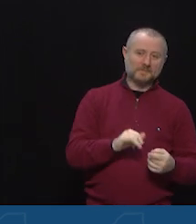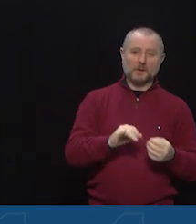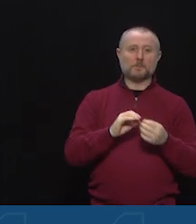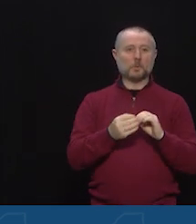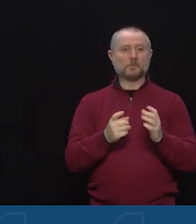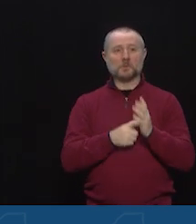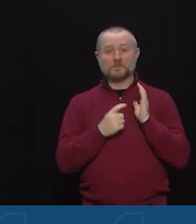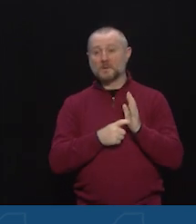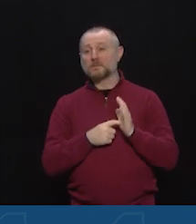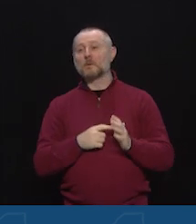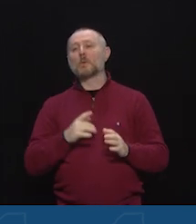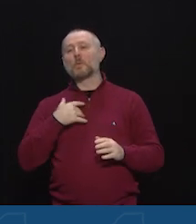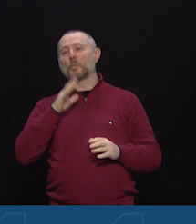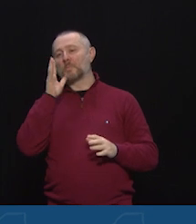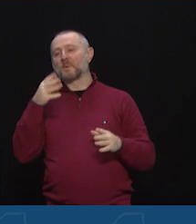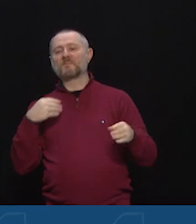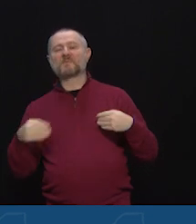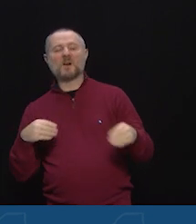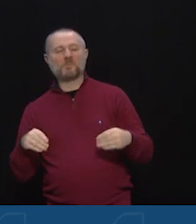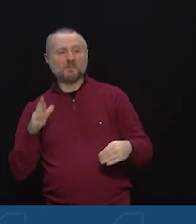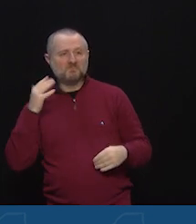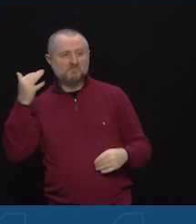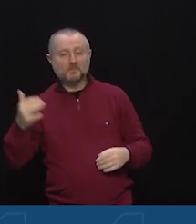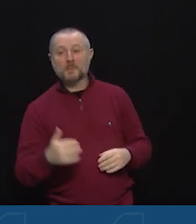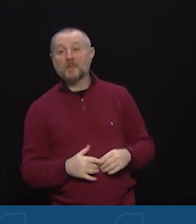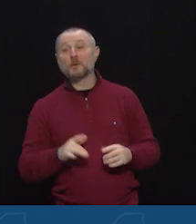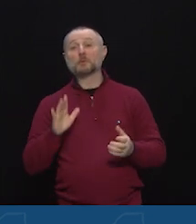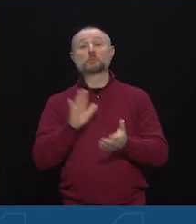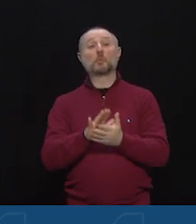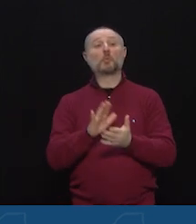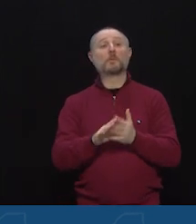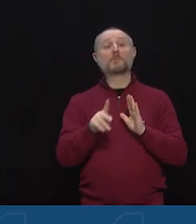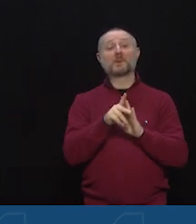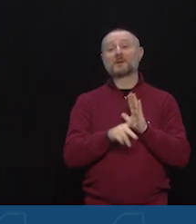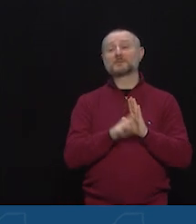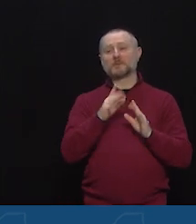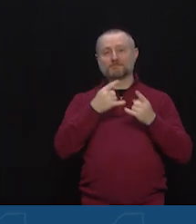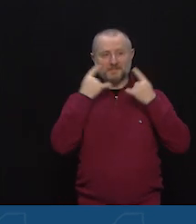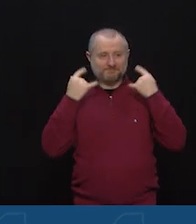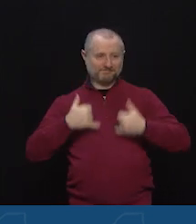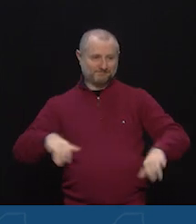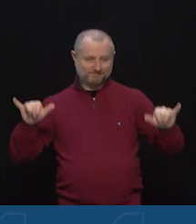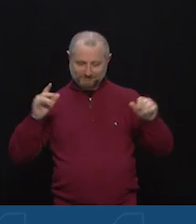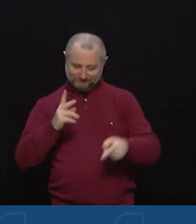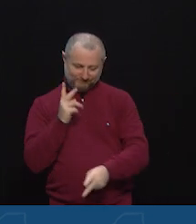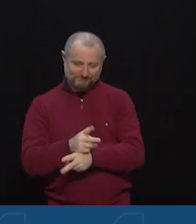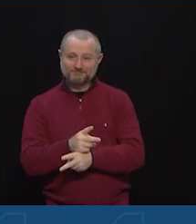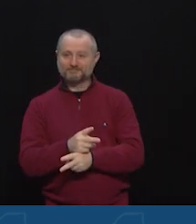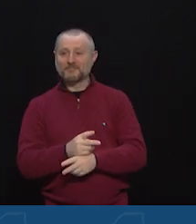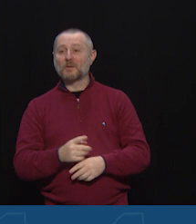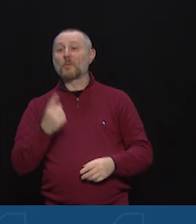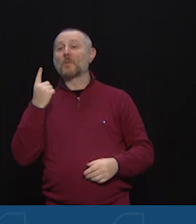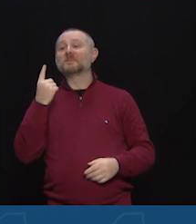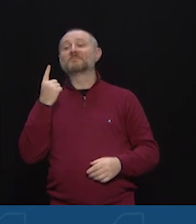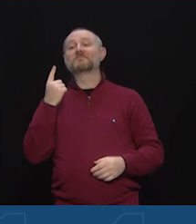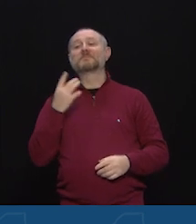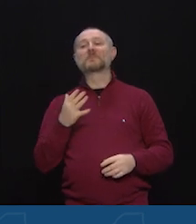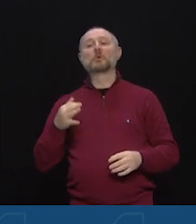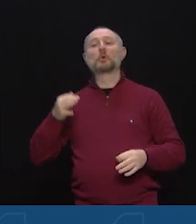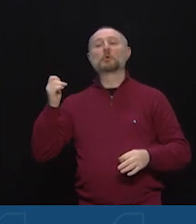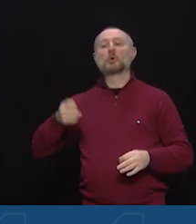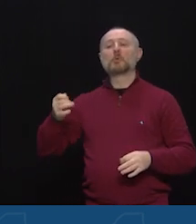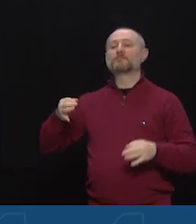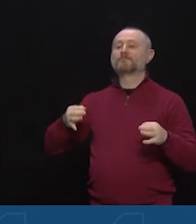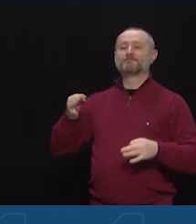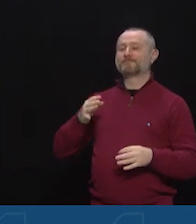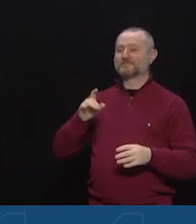continue with our flexibility. As we know, the school masking policy remains in effect, despite the fact that there was a little blip, but we are back on